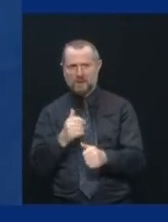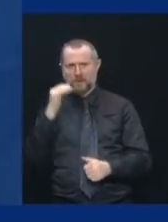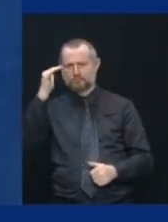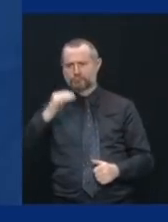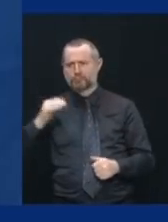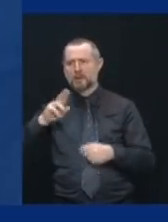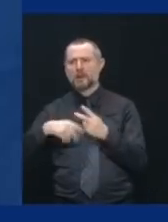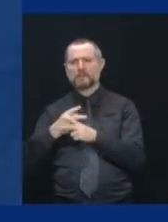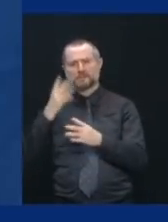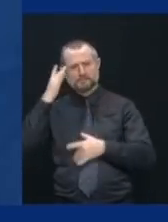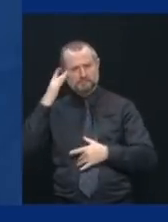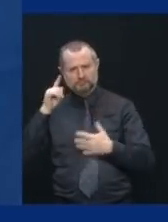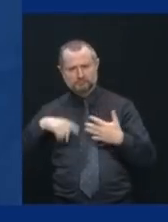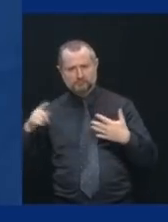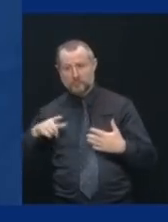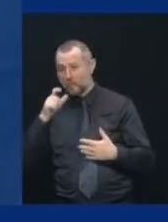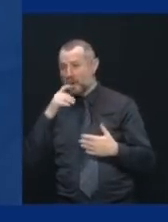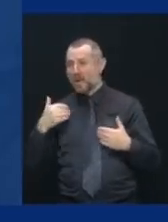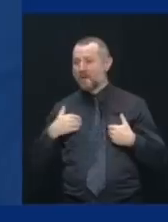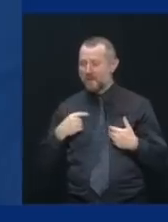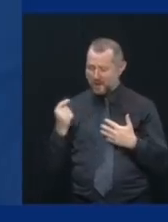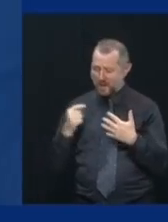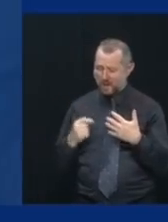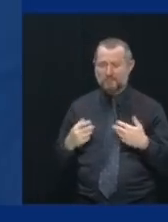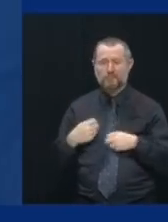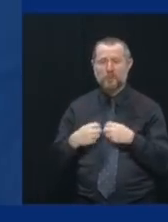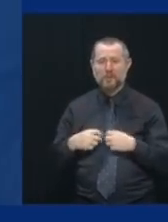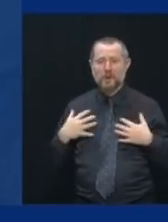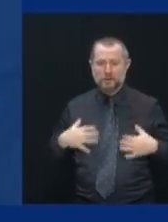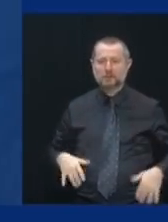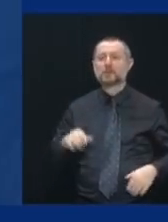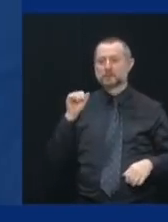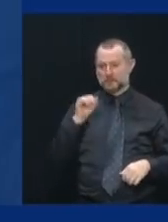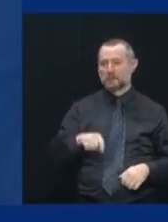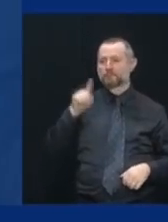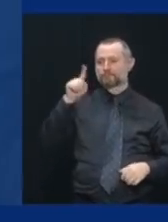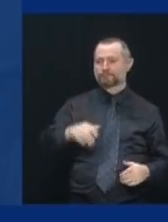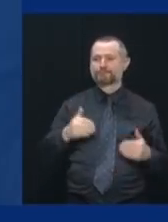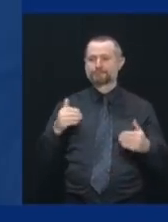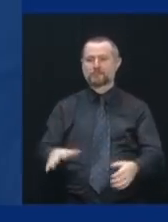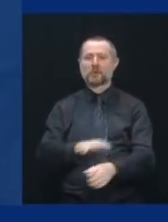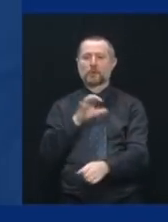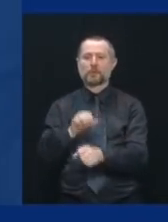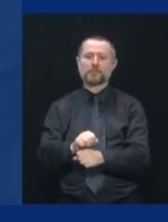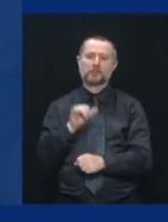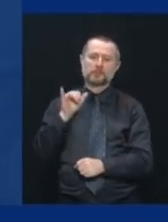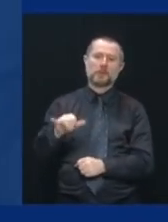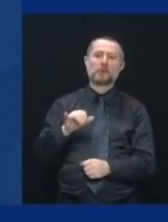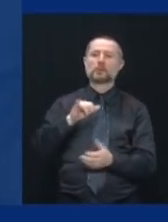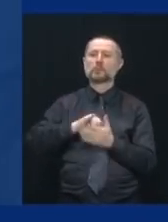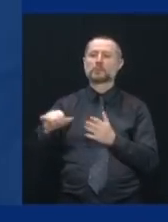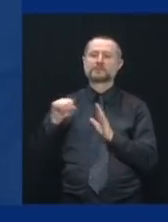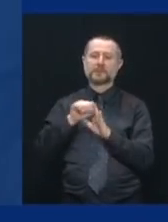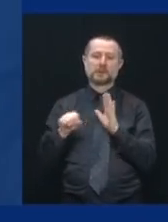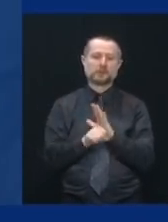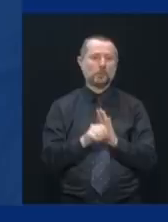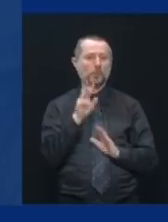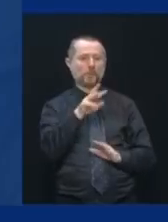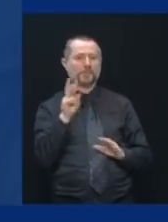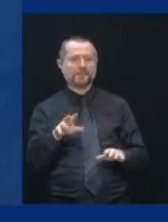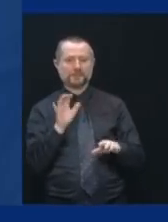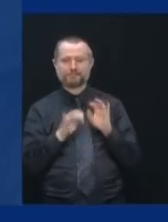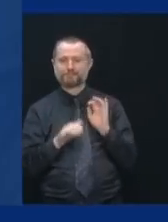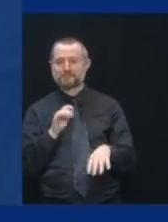People with comorbidities can begin making appointments on the state sites February 14th to open February